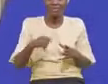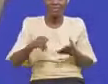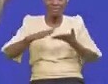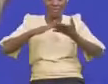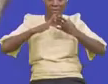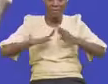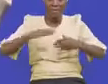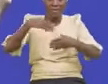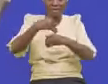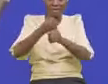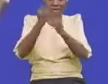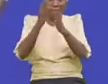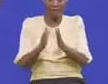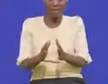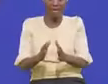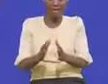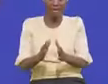Avoulela.